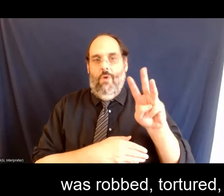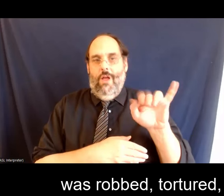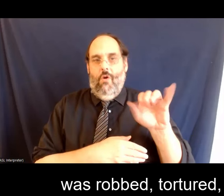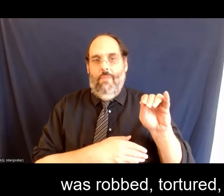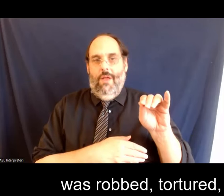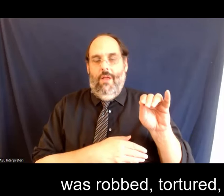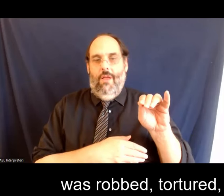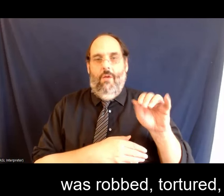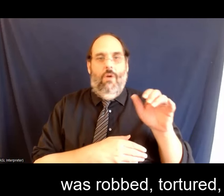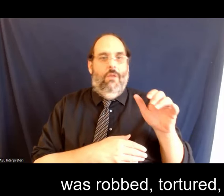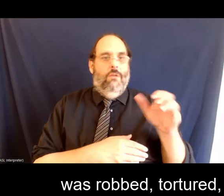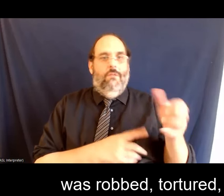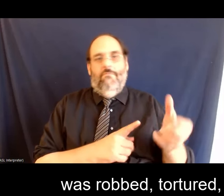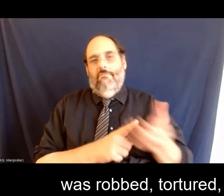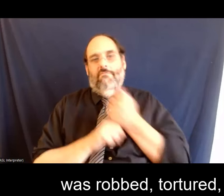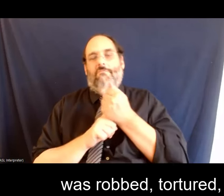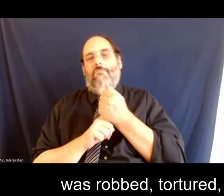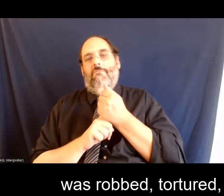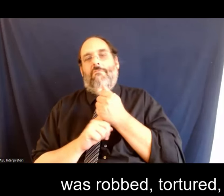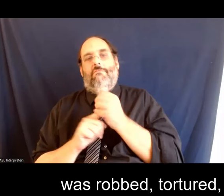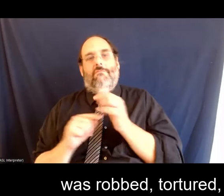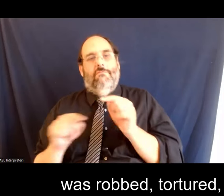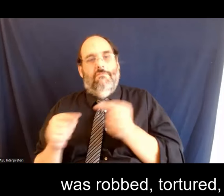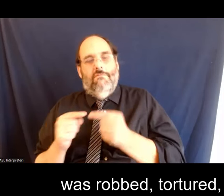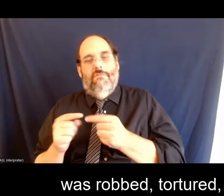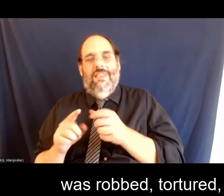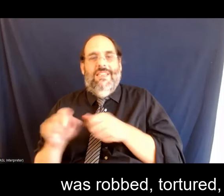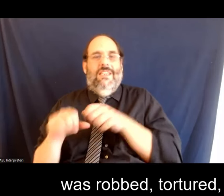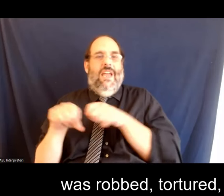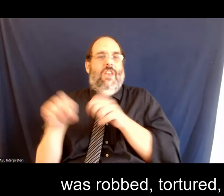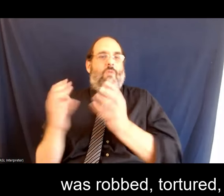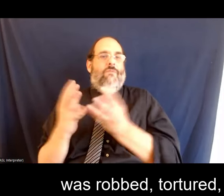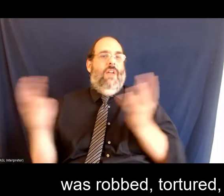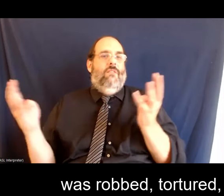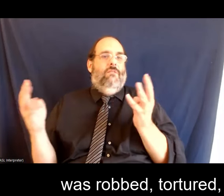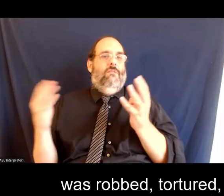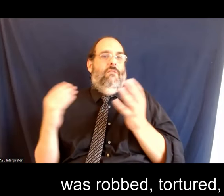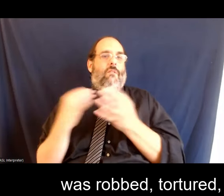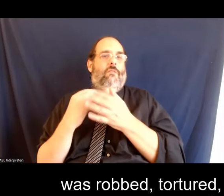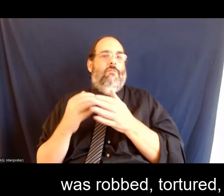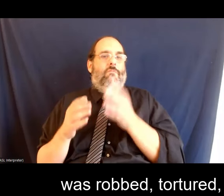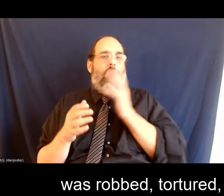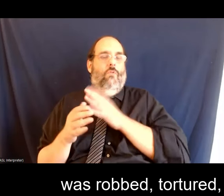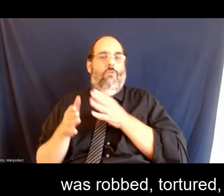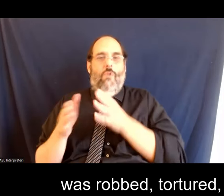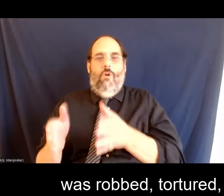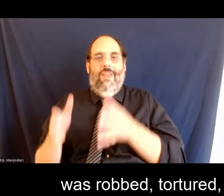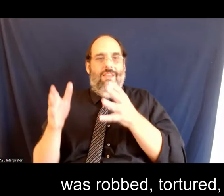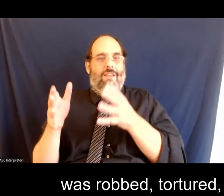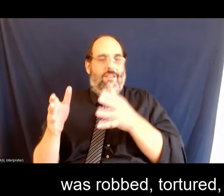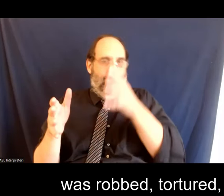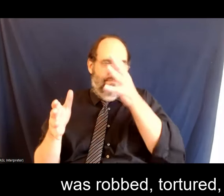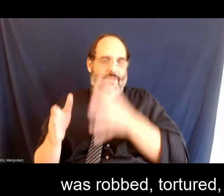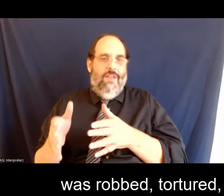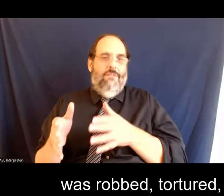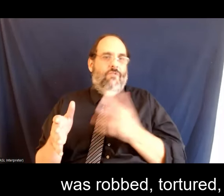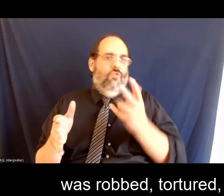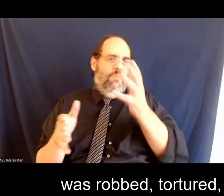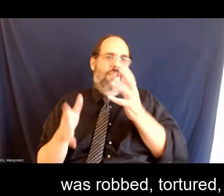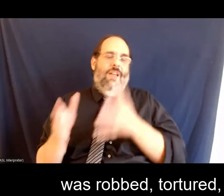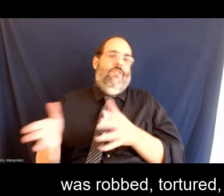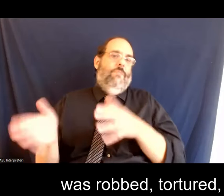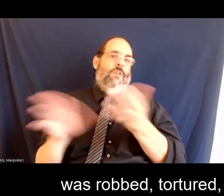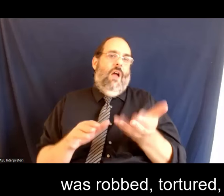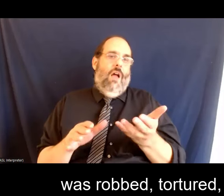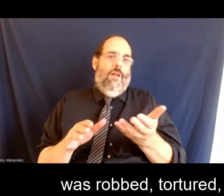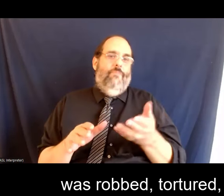robbed, tortured, tied to a fence along a country road, and left to die by two men who offered him a ride home from